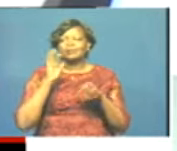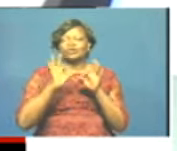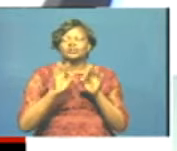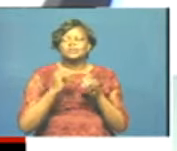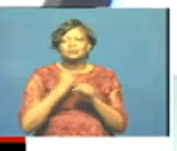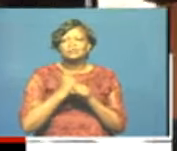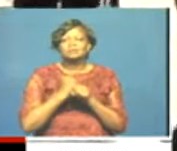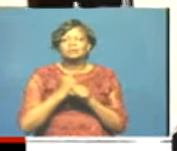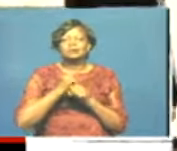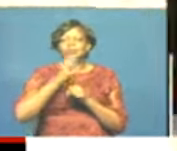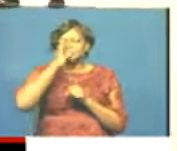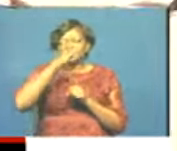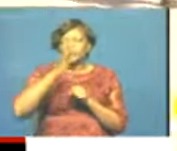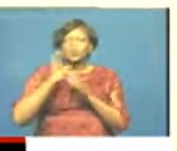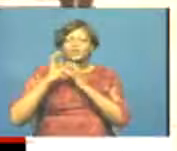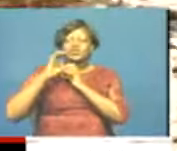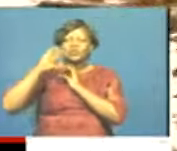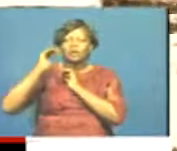County.